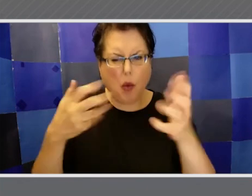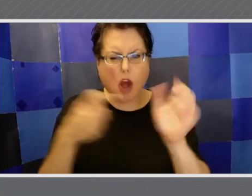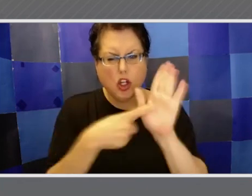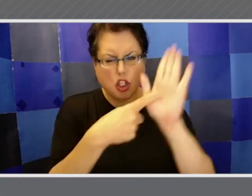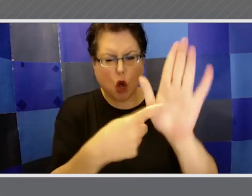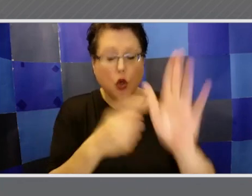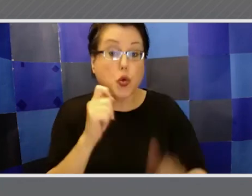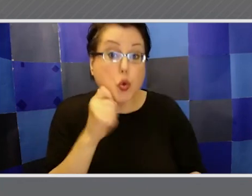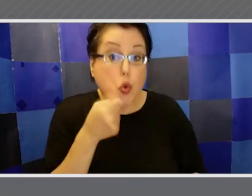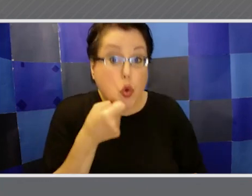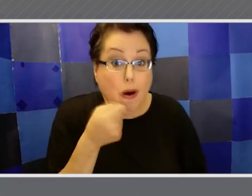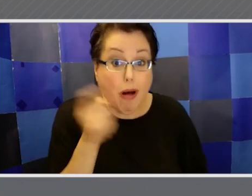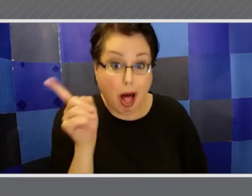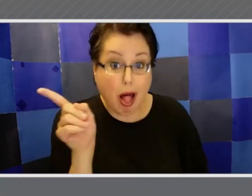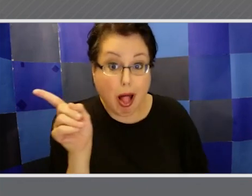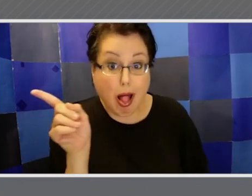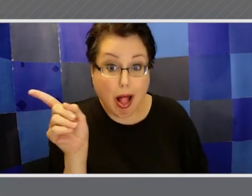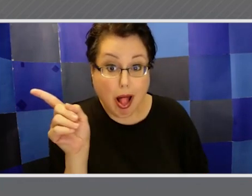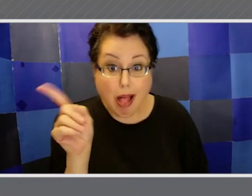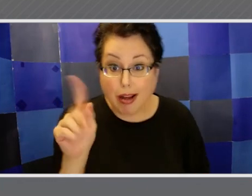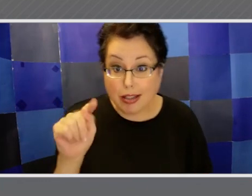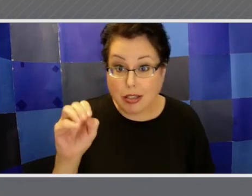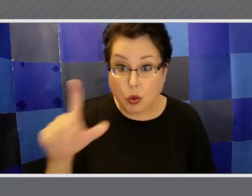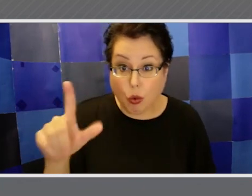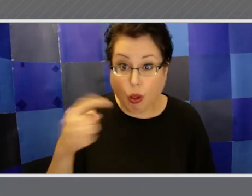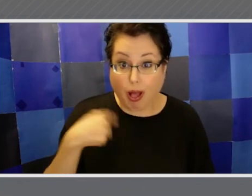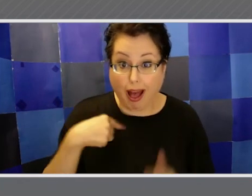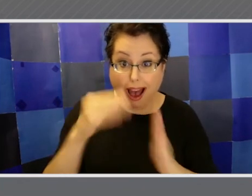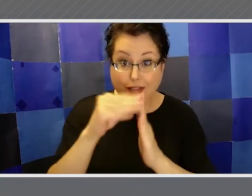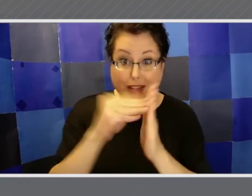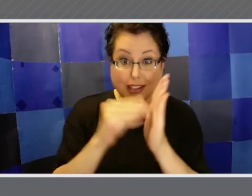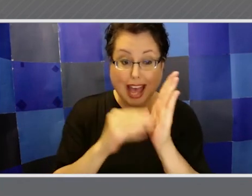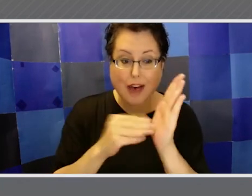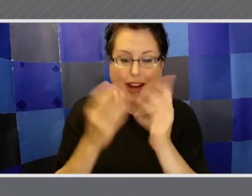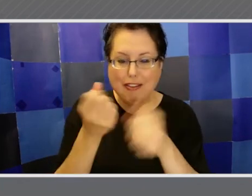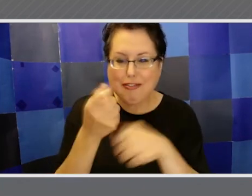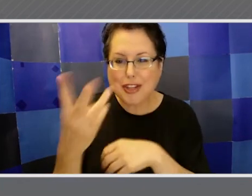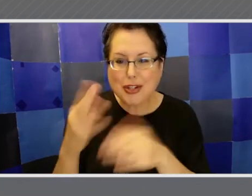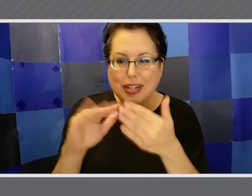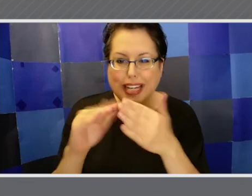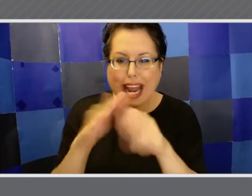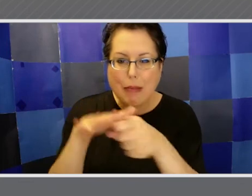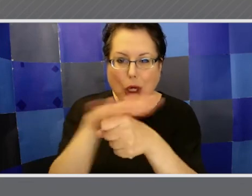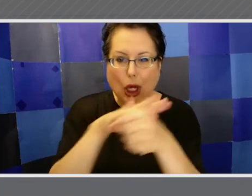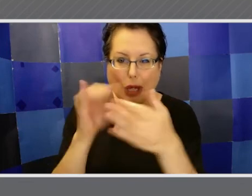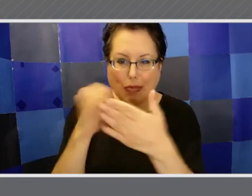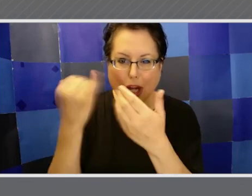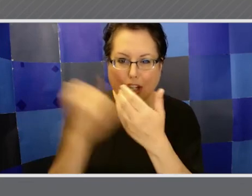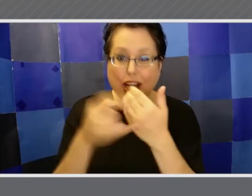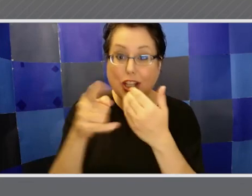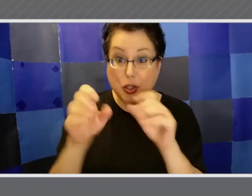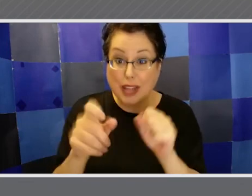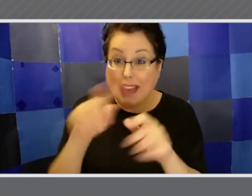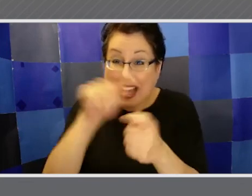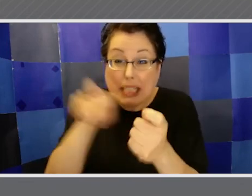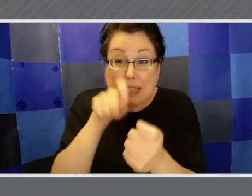cool tool that I have filled out a few neighborhood projects. You can pinpoint where you want